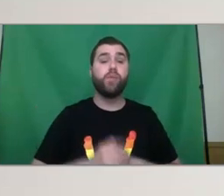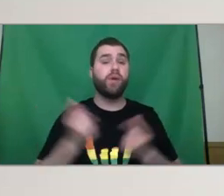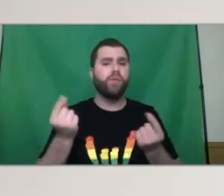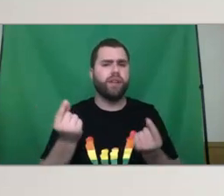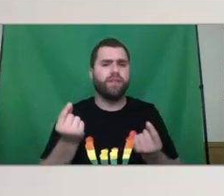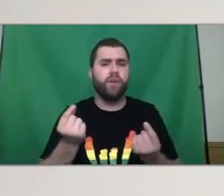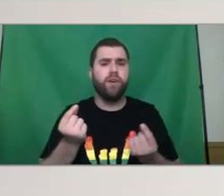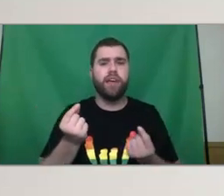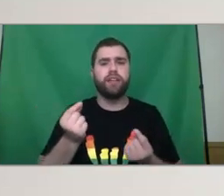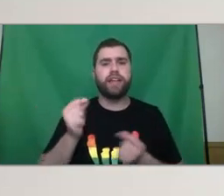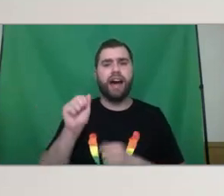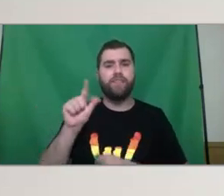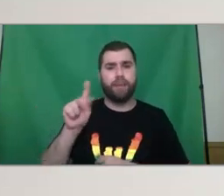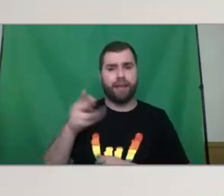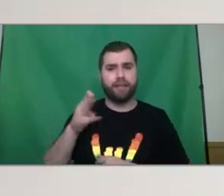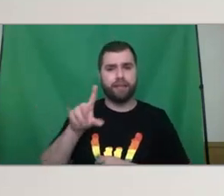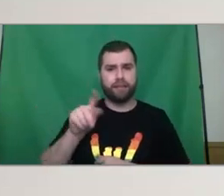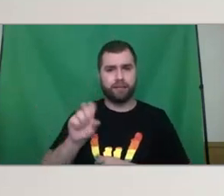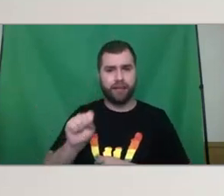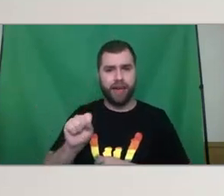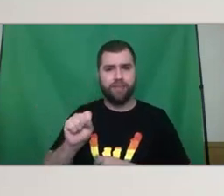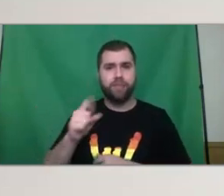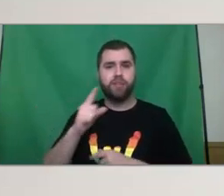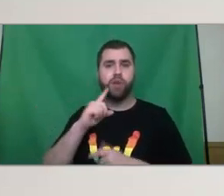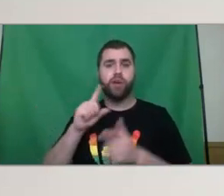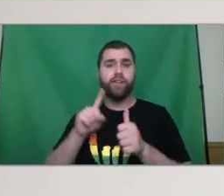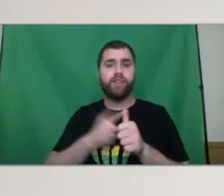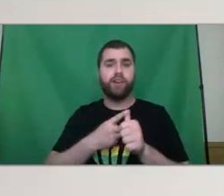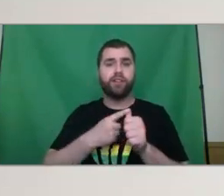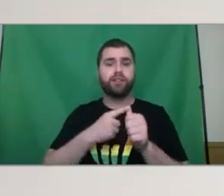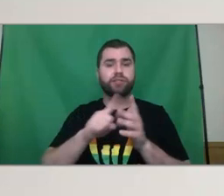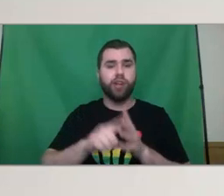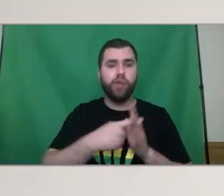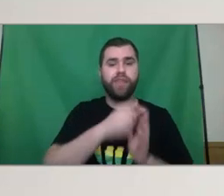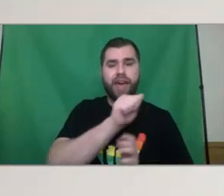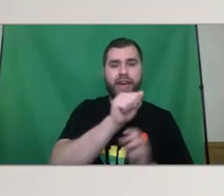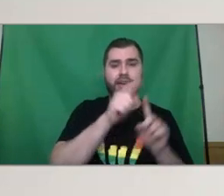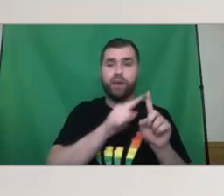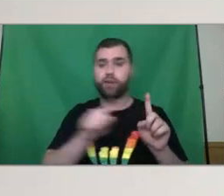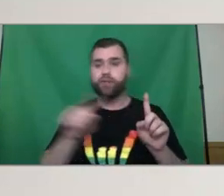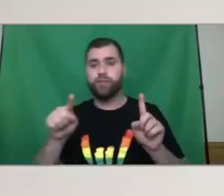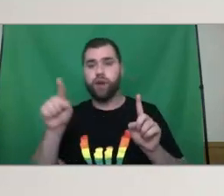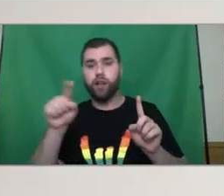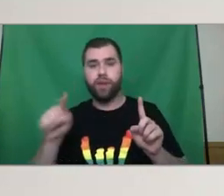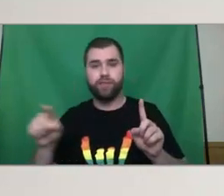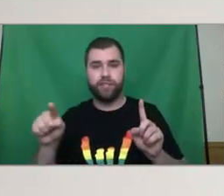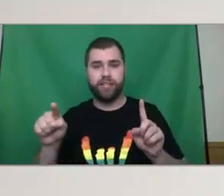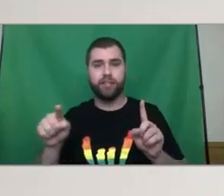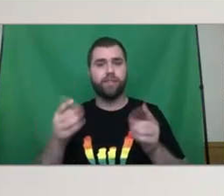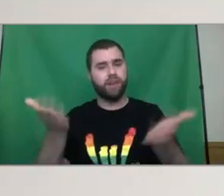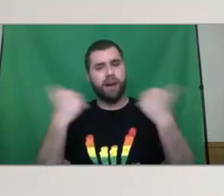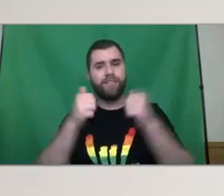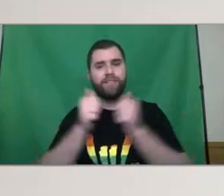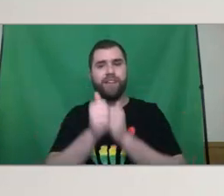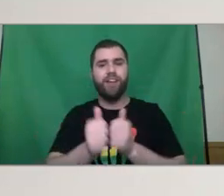So what it's for is the alphabets, okay? So we're going to first start with A, and we're going to go through all the way through Z.